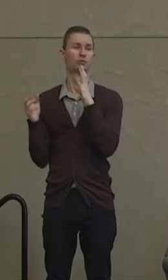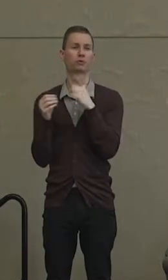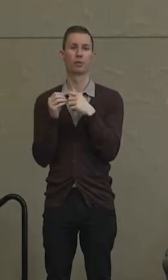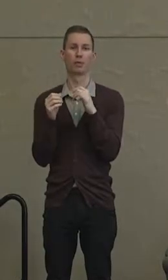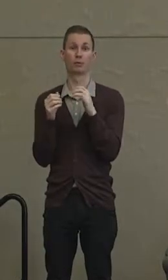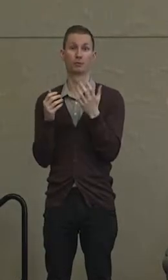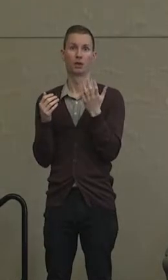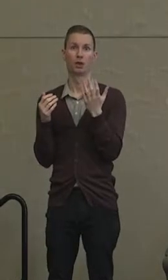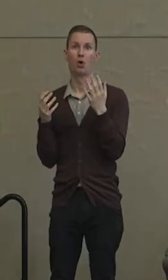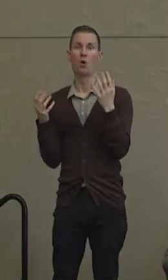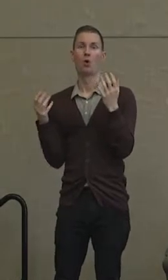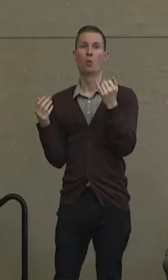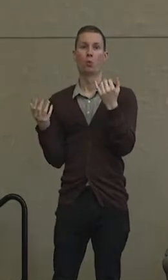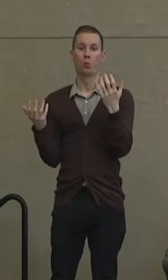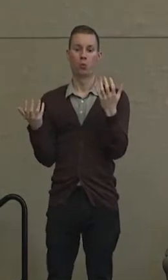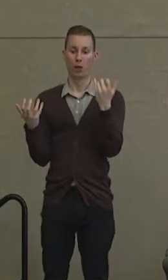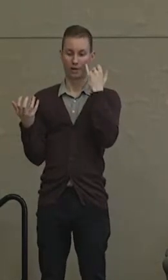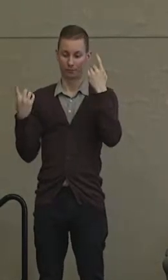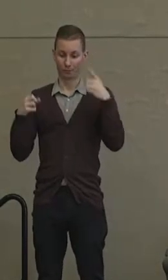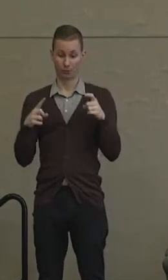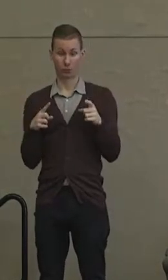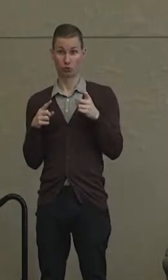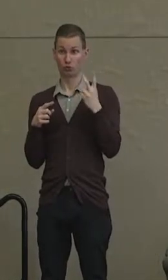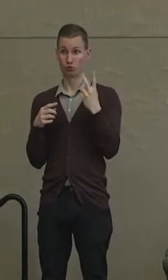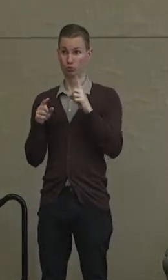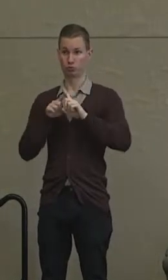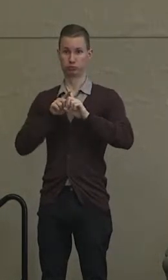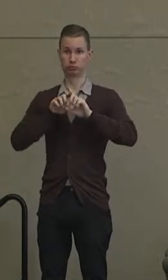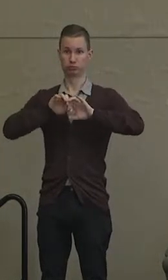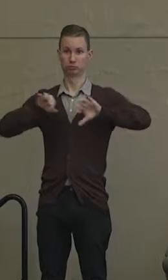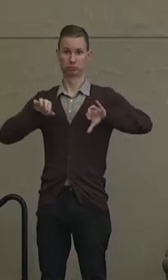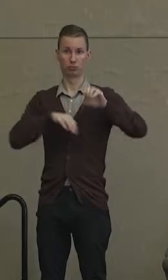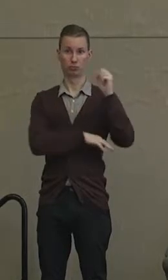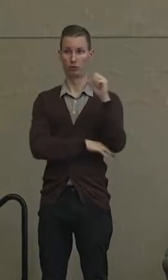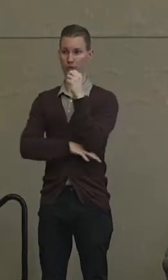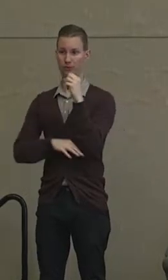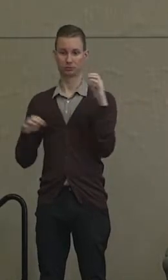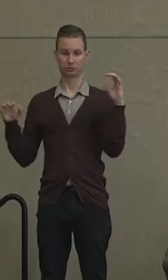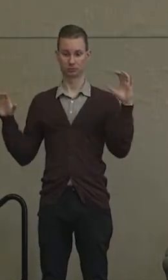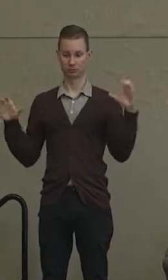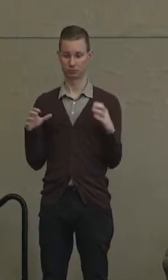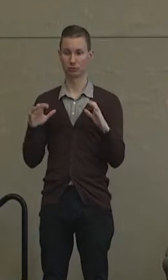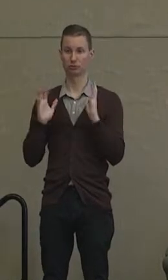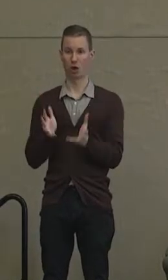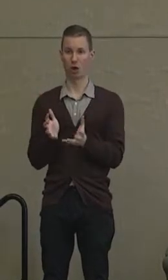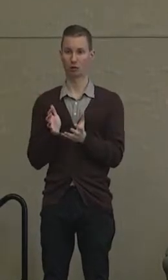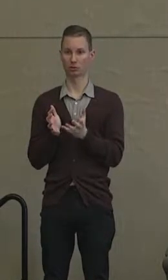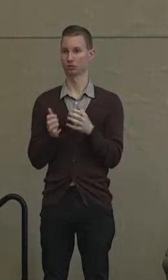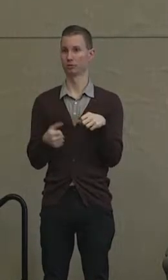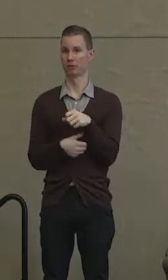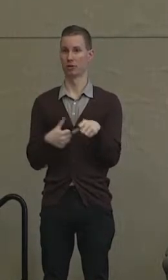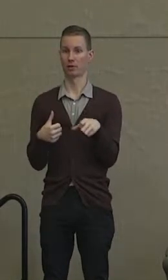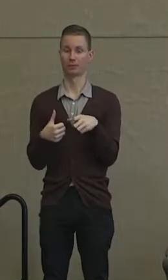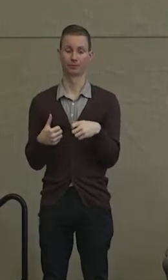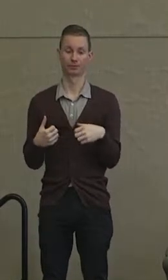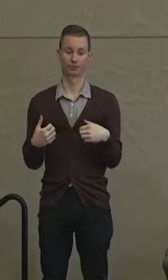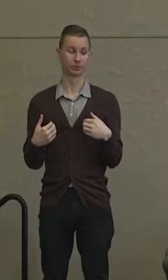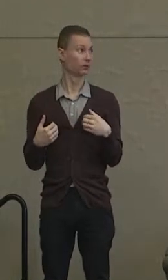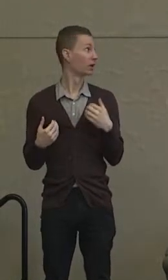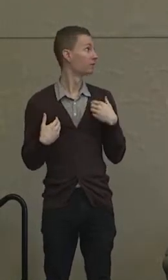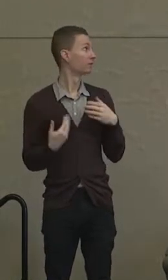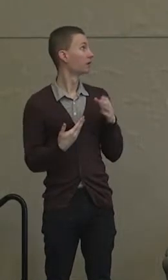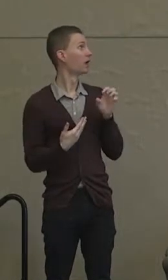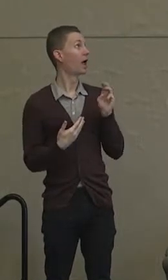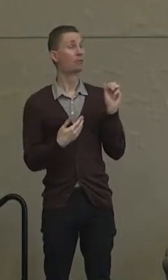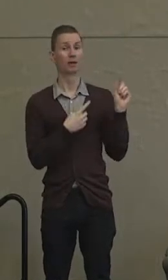two movements were talking to each other, right? If you had this amazing college, you know, Emma, and I put her photo there, she